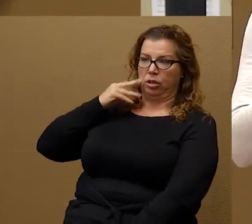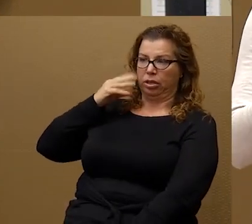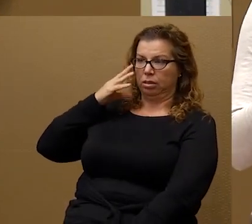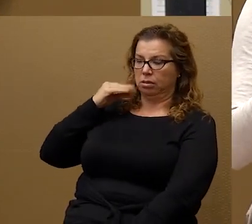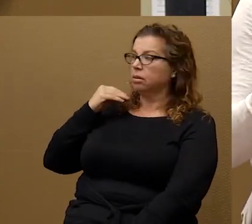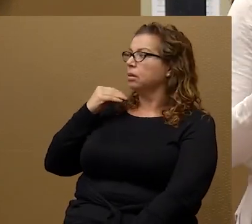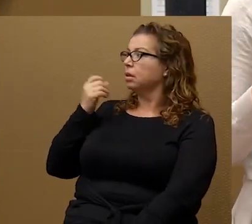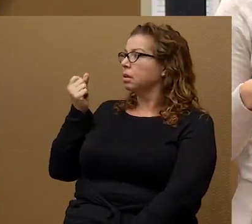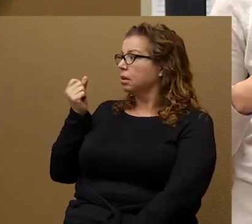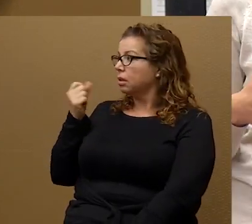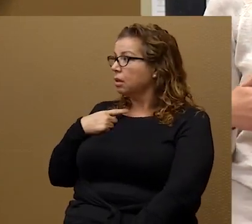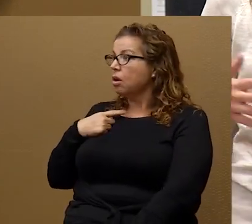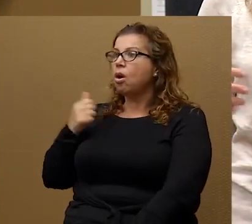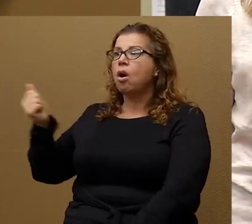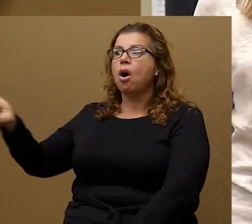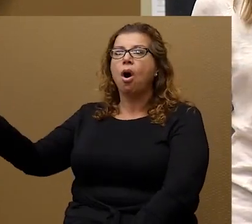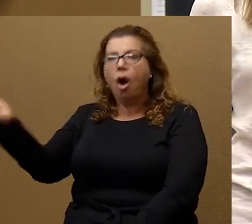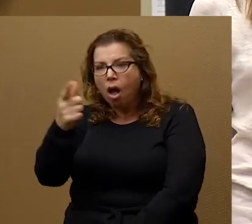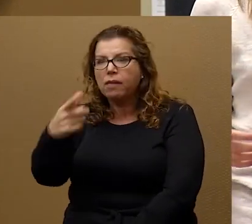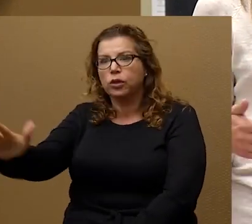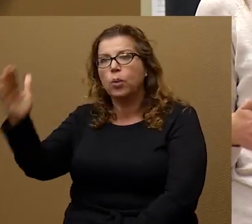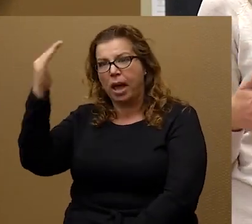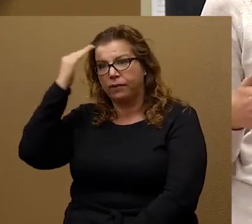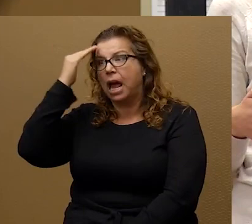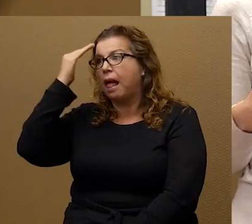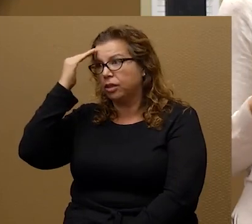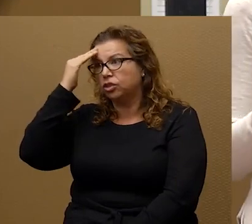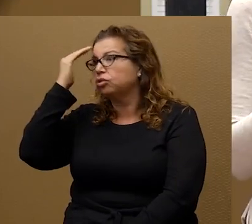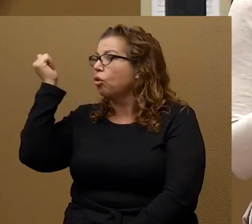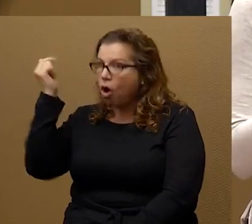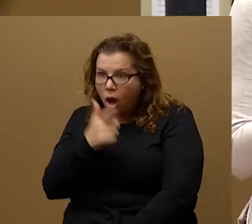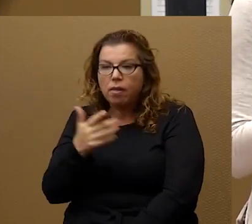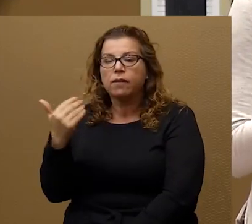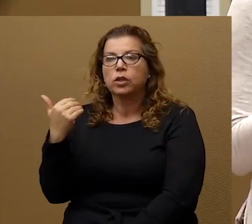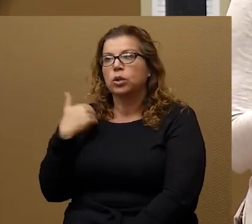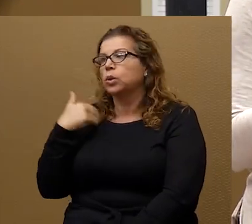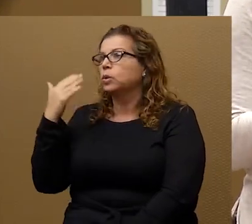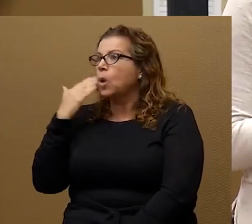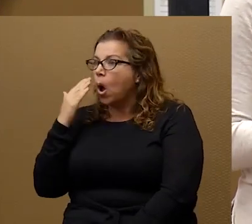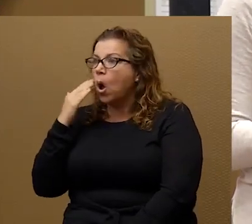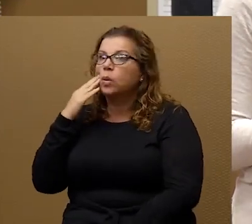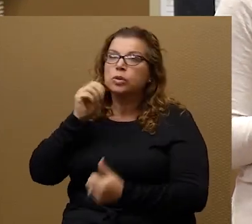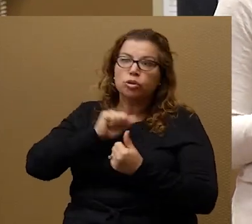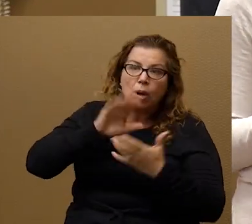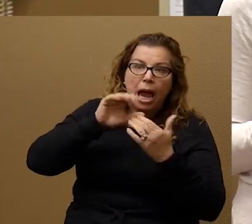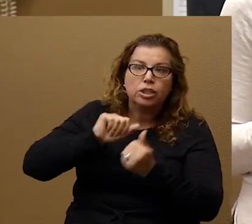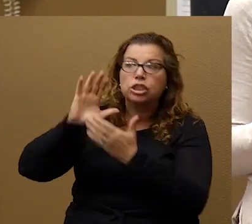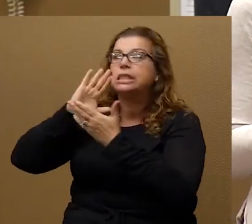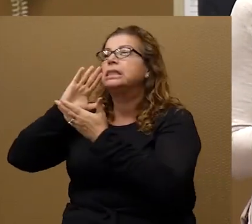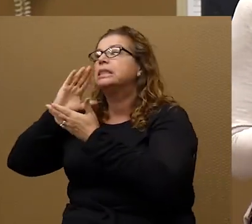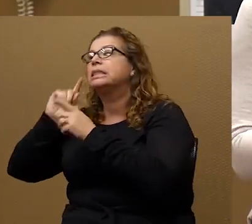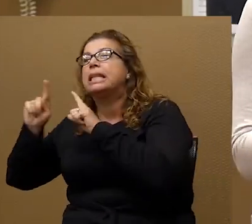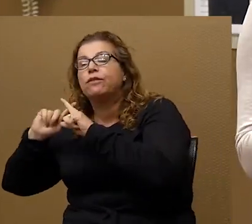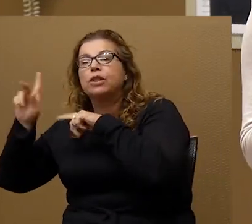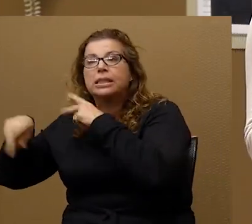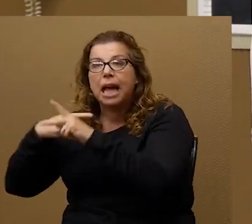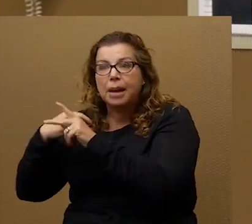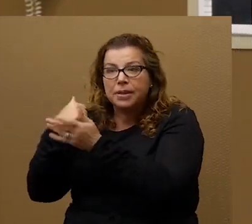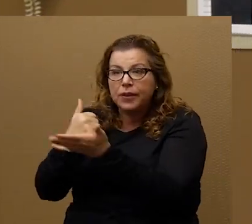all filled with tons of knowledge and we know tons of strategies and interventions and things that we can